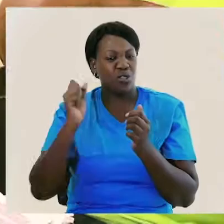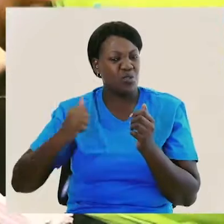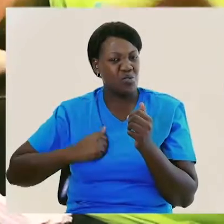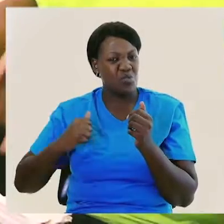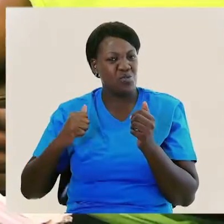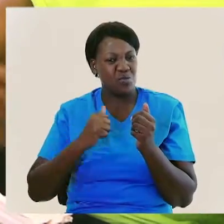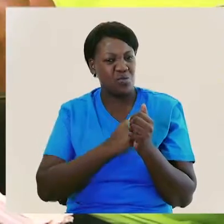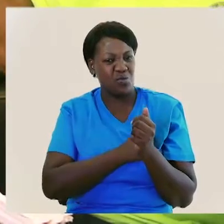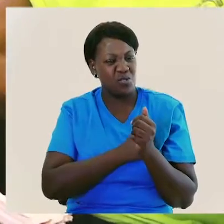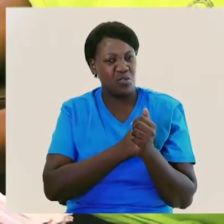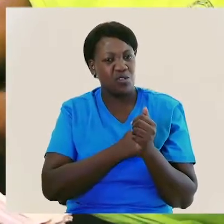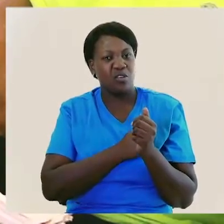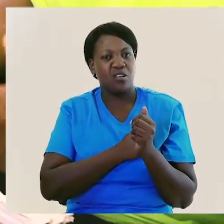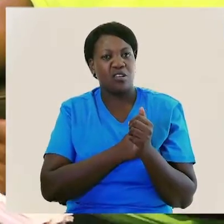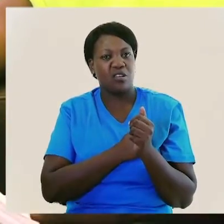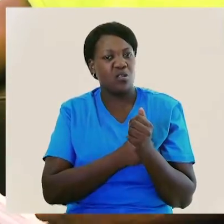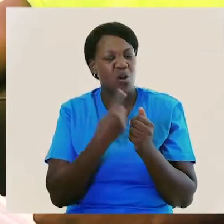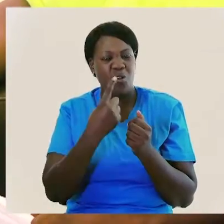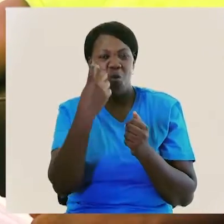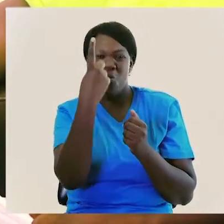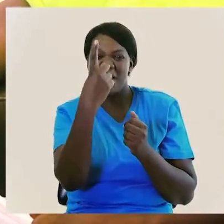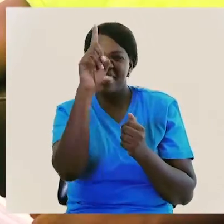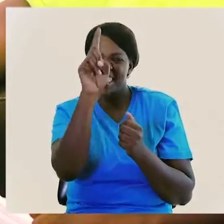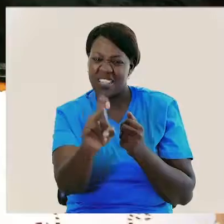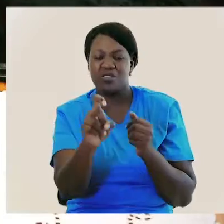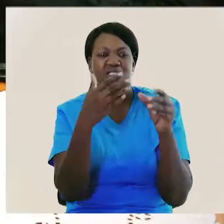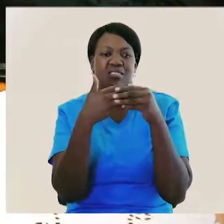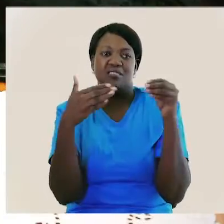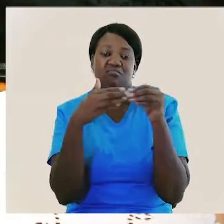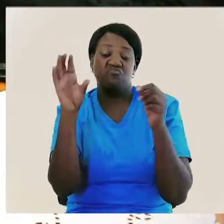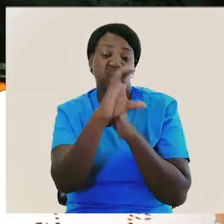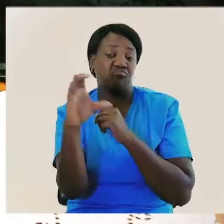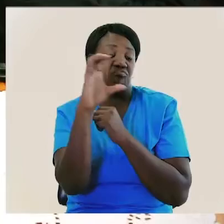I earn just $1,000 a month, my dear.